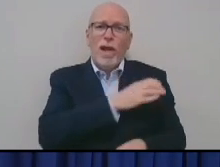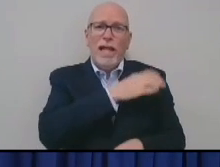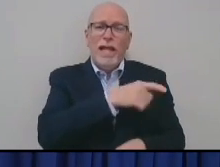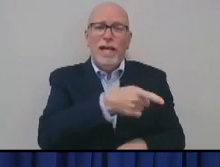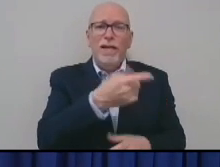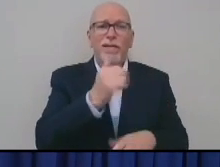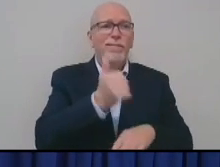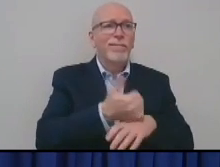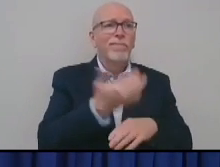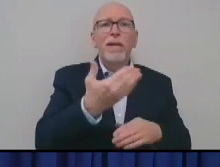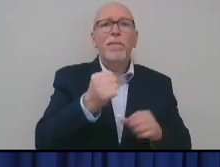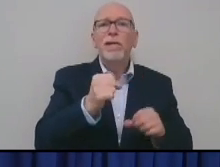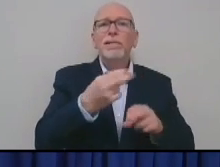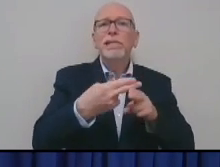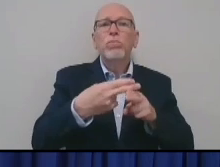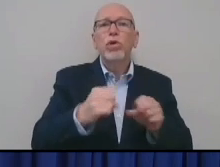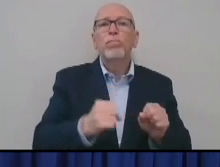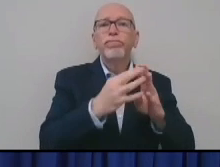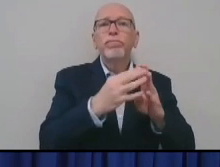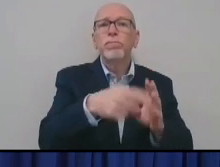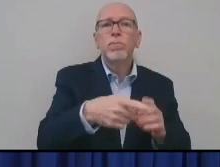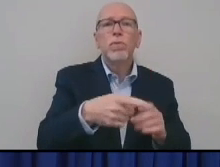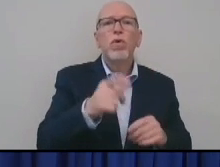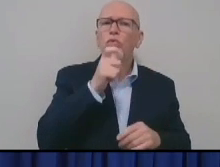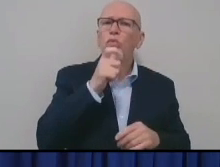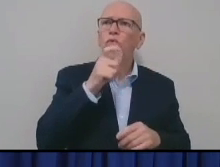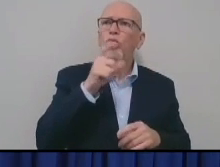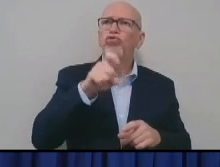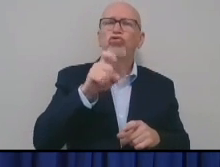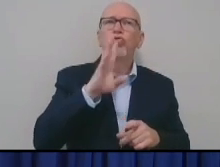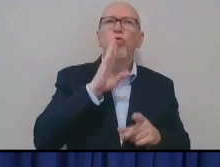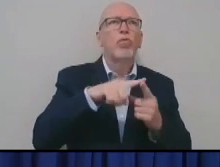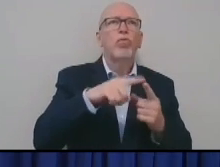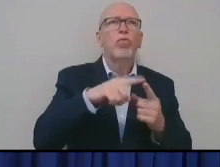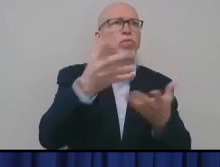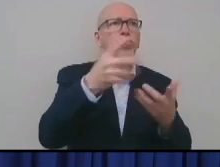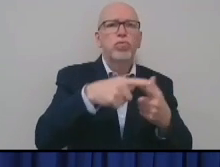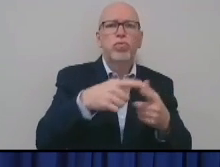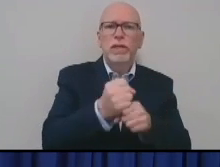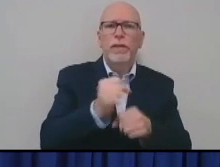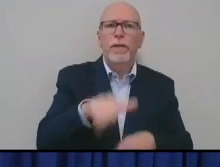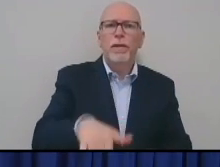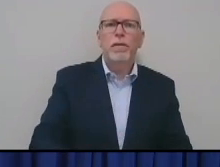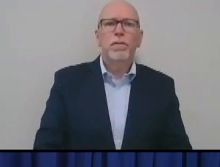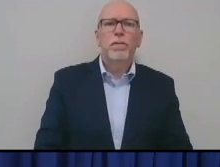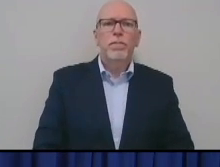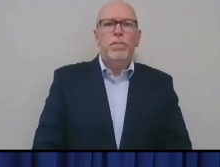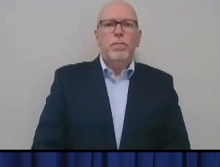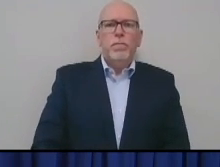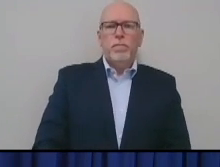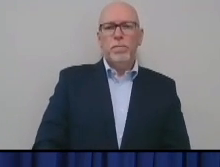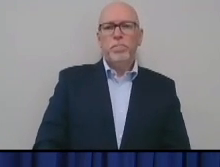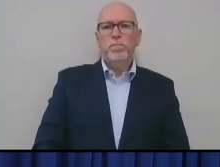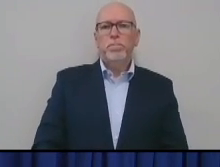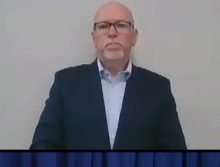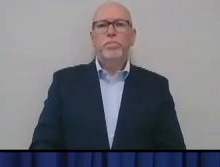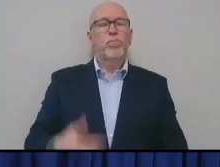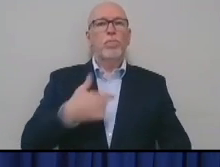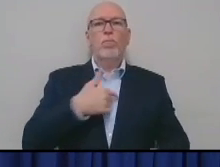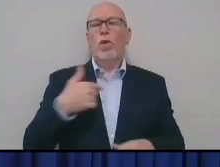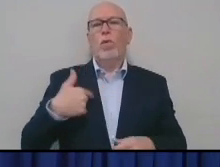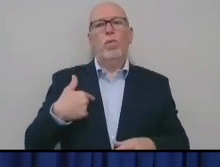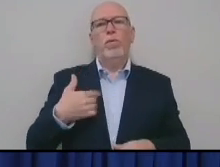a pop-up type opportunity, who should community leaders speak to help facilitate that? So we are more than